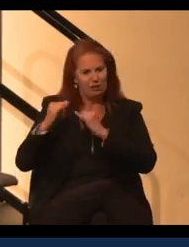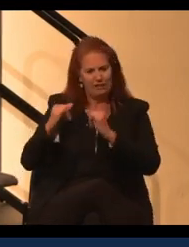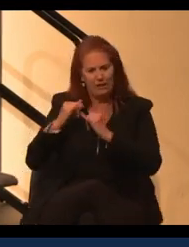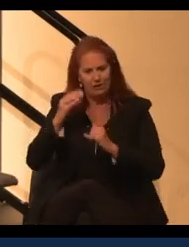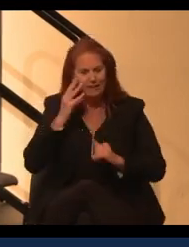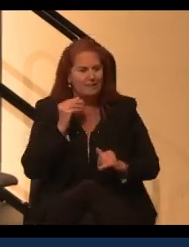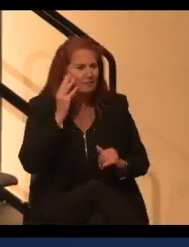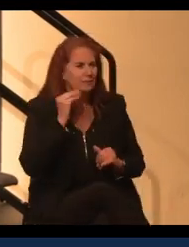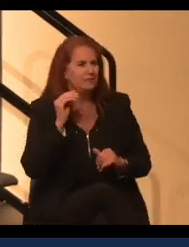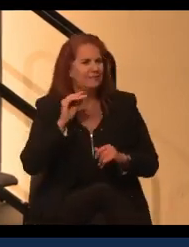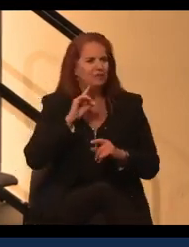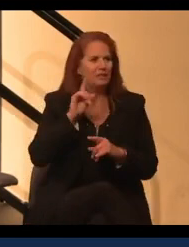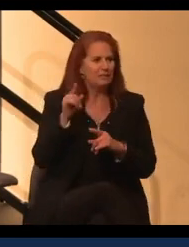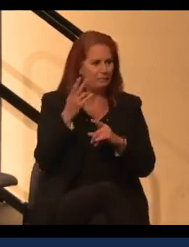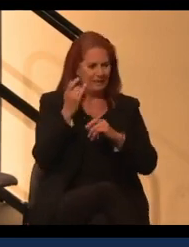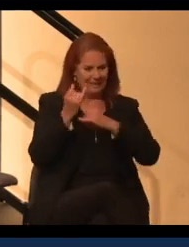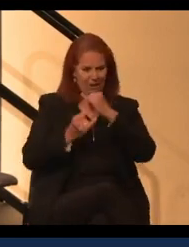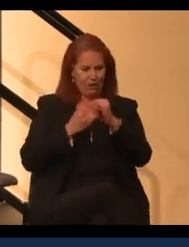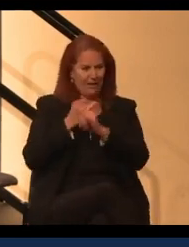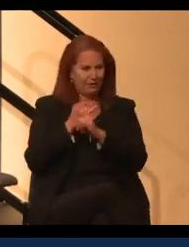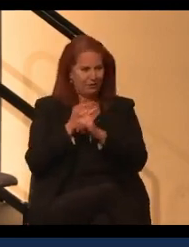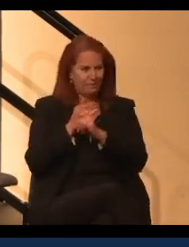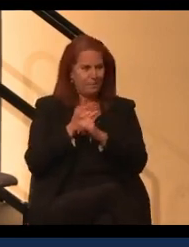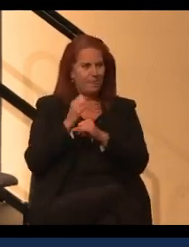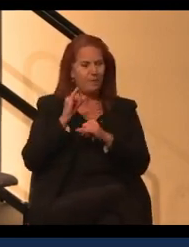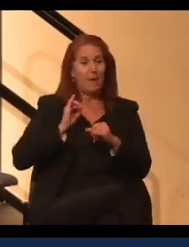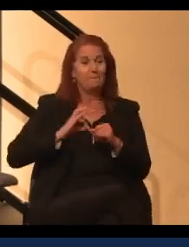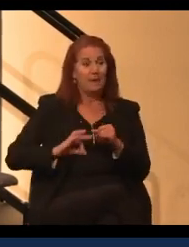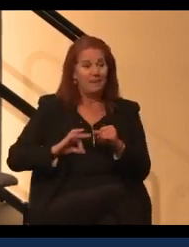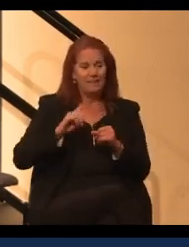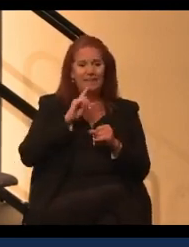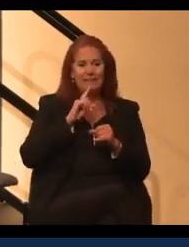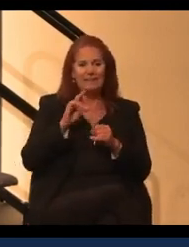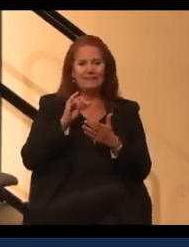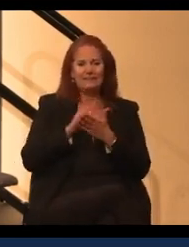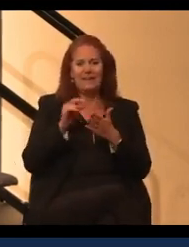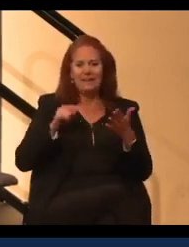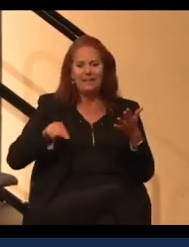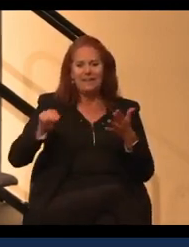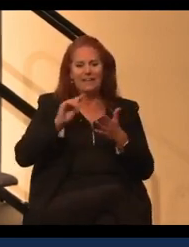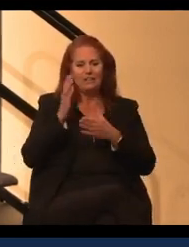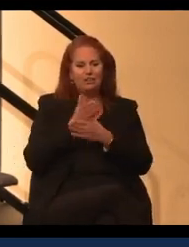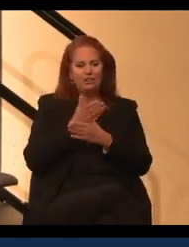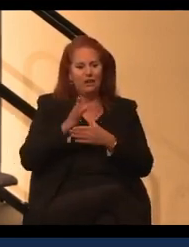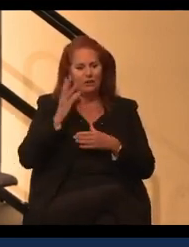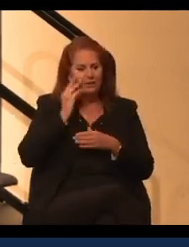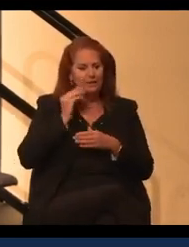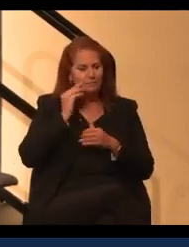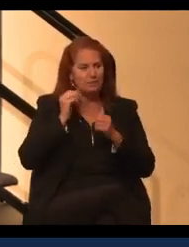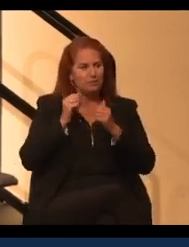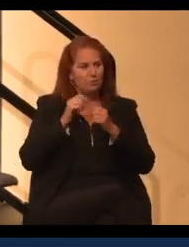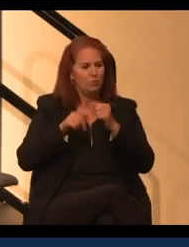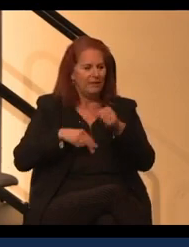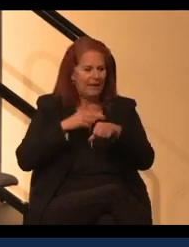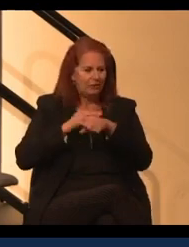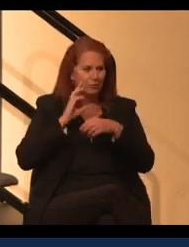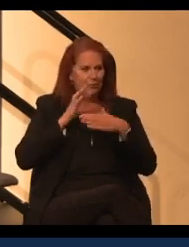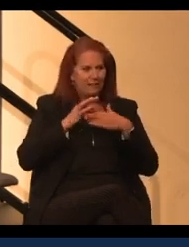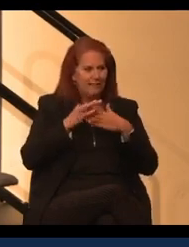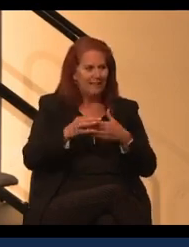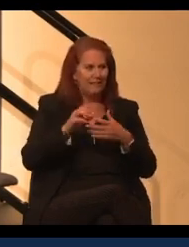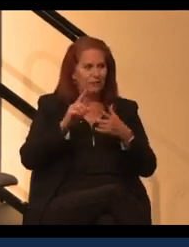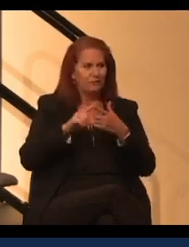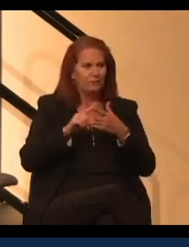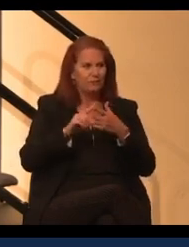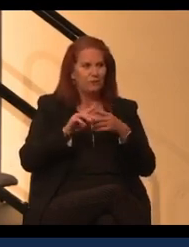of just being an international. And so the benefit is that that shared experience will naturally lead to these really